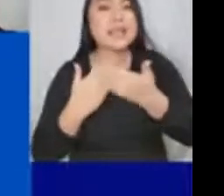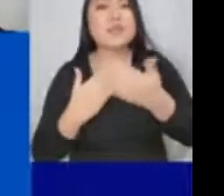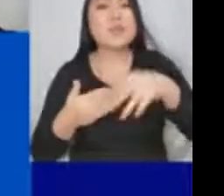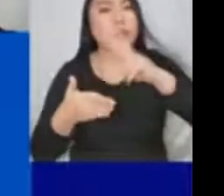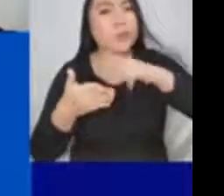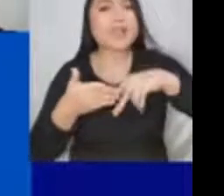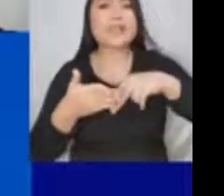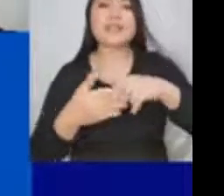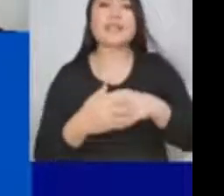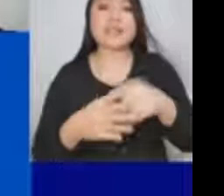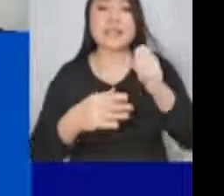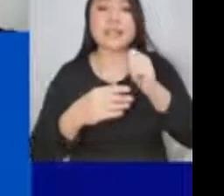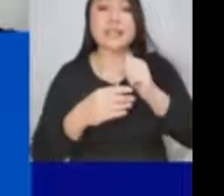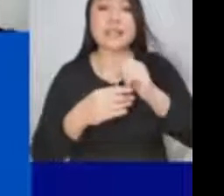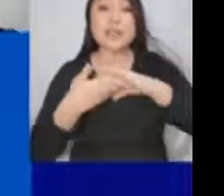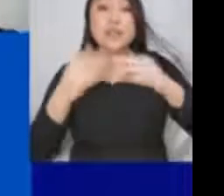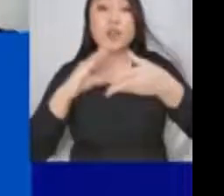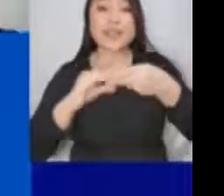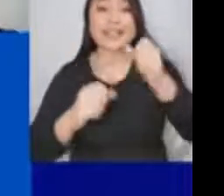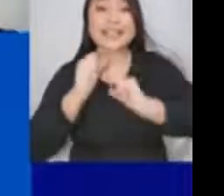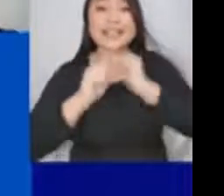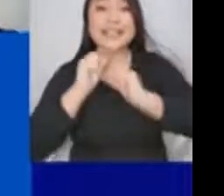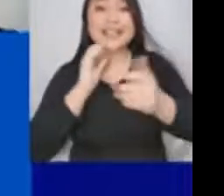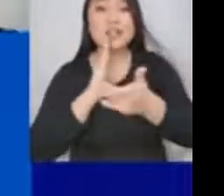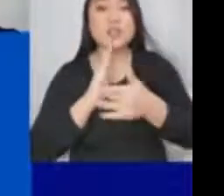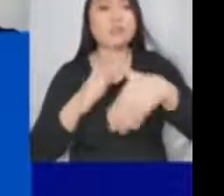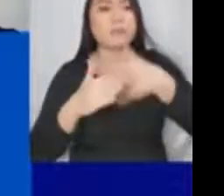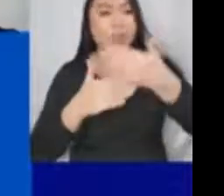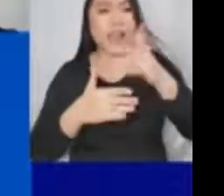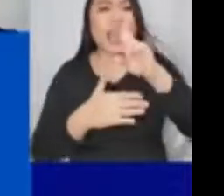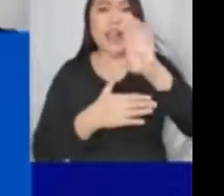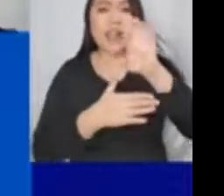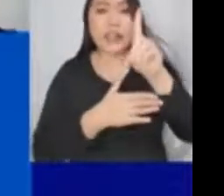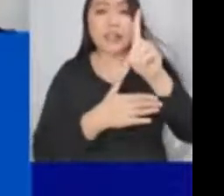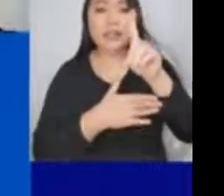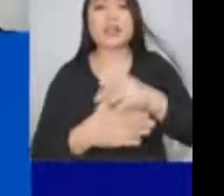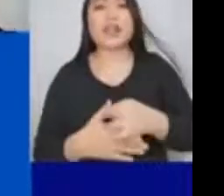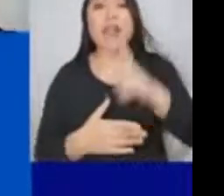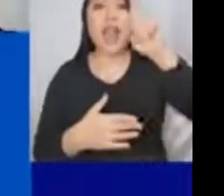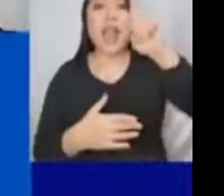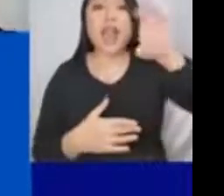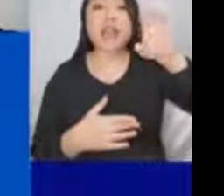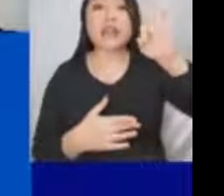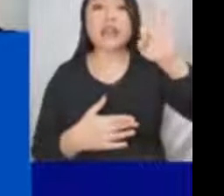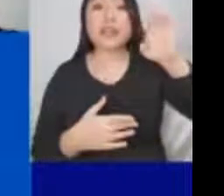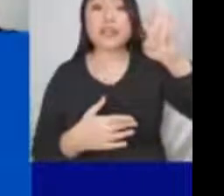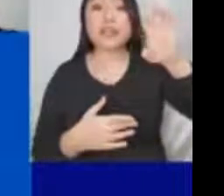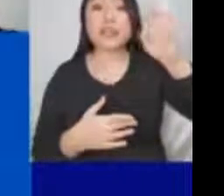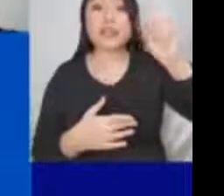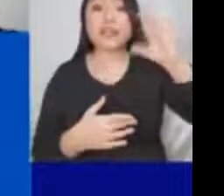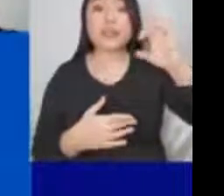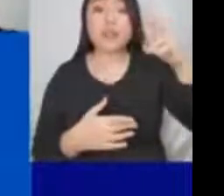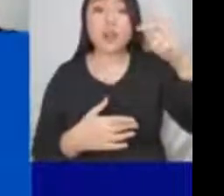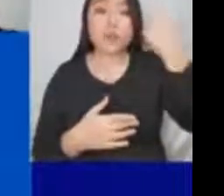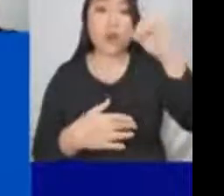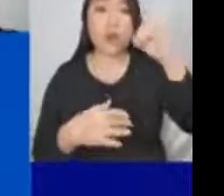and easy-to-read news stories on science and technology. Next, we have the Red Book, or the Reference for